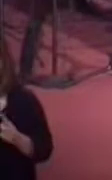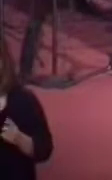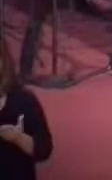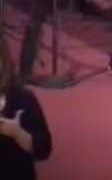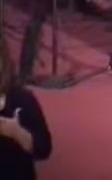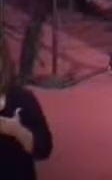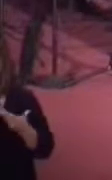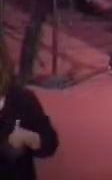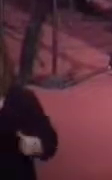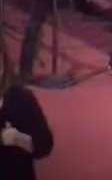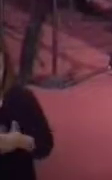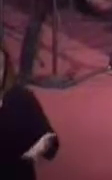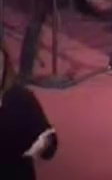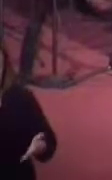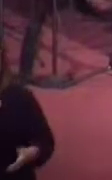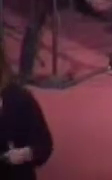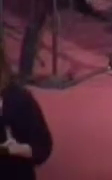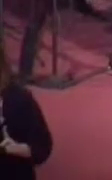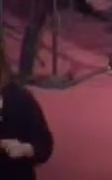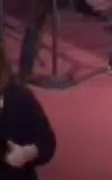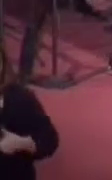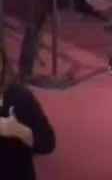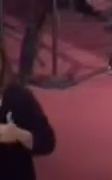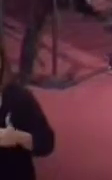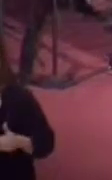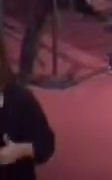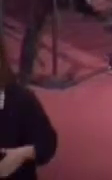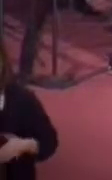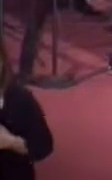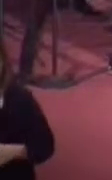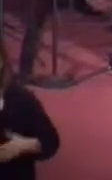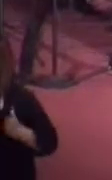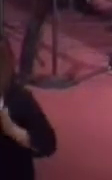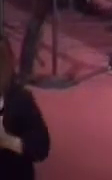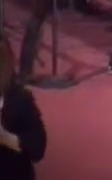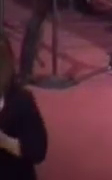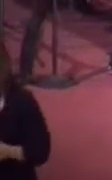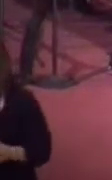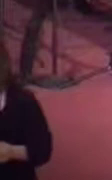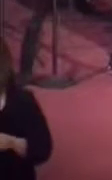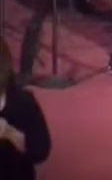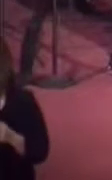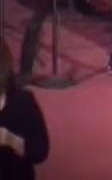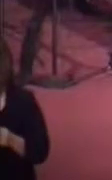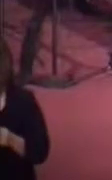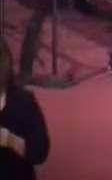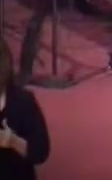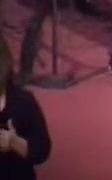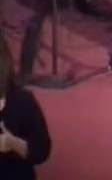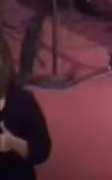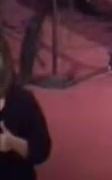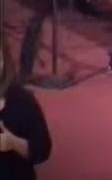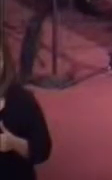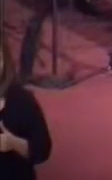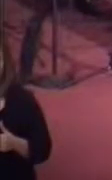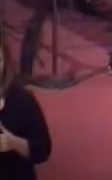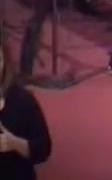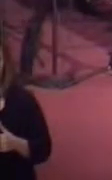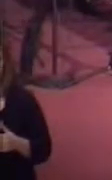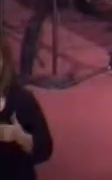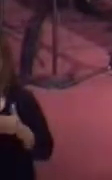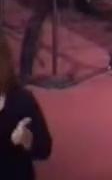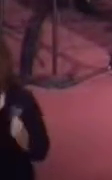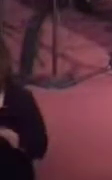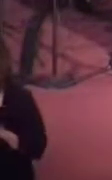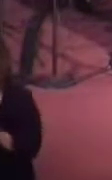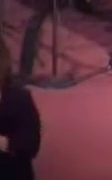losing everything, his very own life, and not a very enjoyable way. I mean, I don't know about you, but I really don't want to go out having my limbs ripped from my